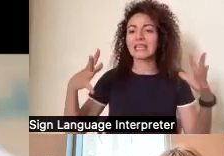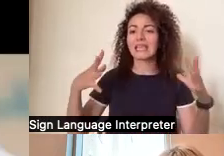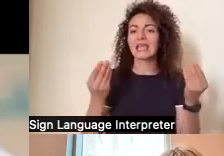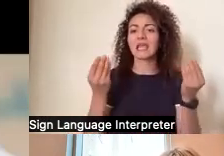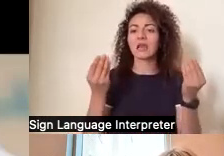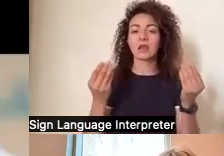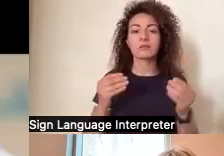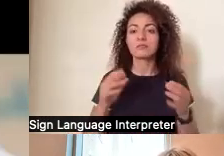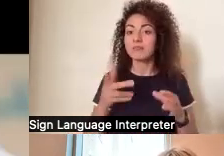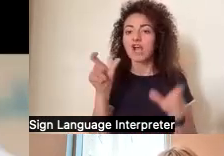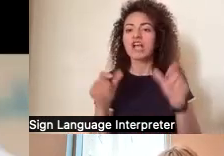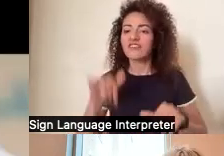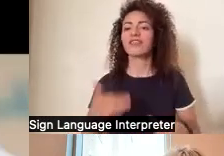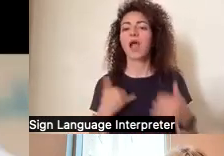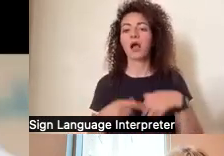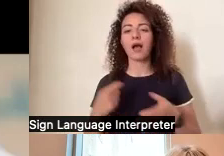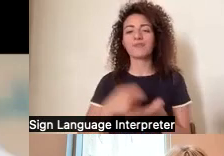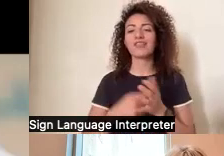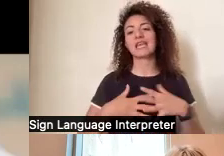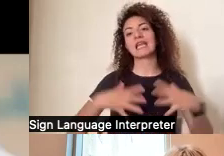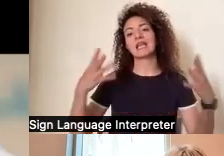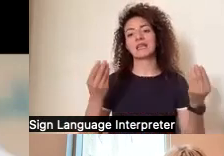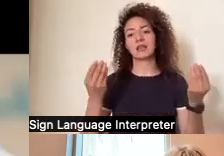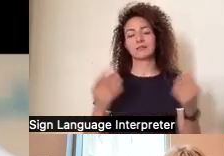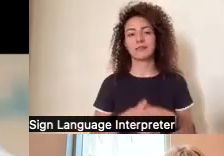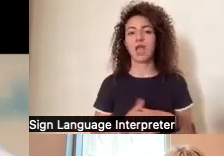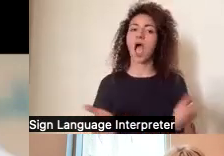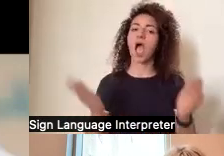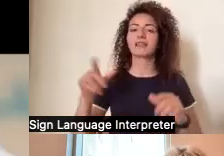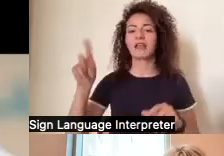The third tenet of this